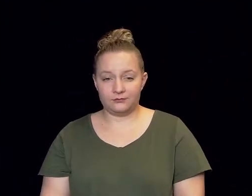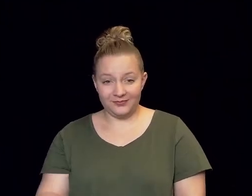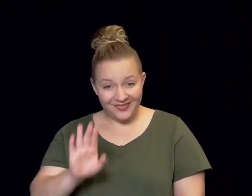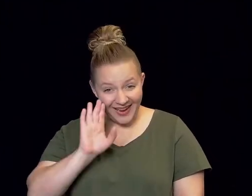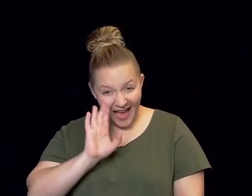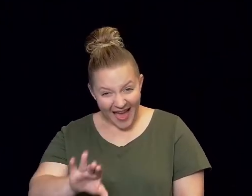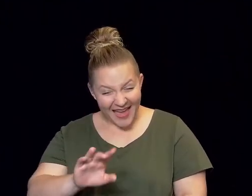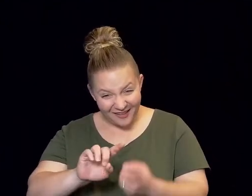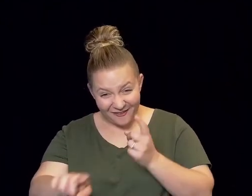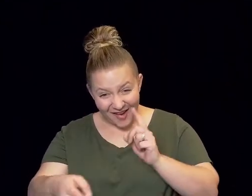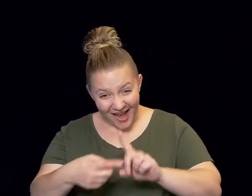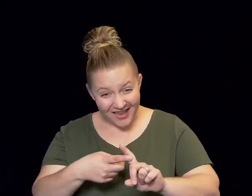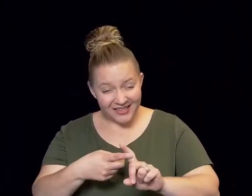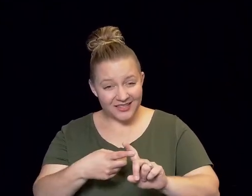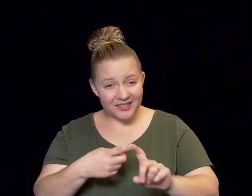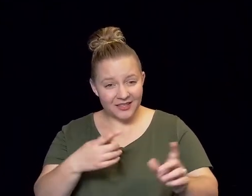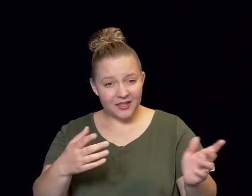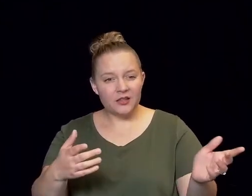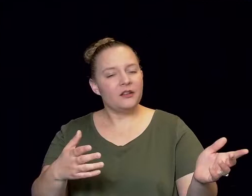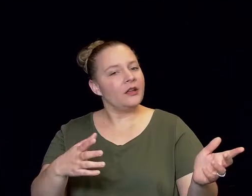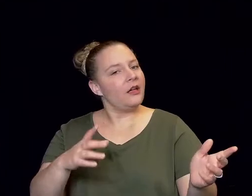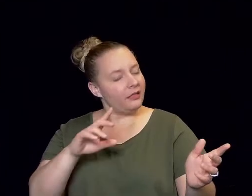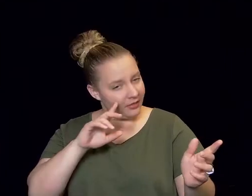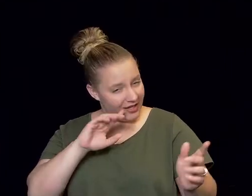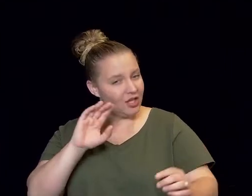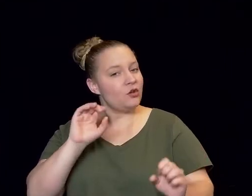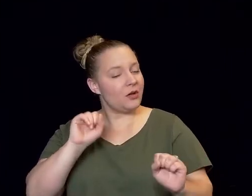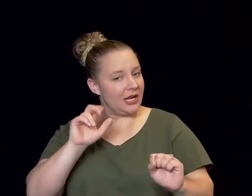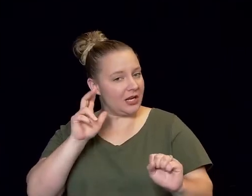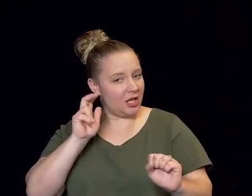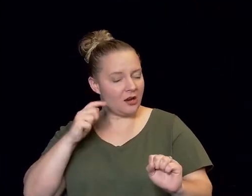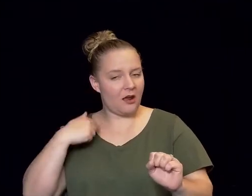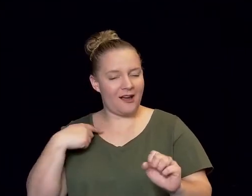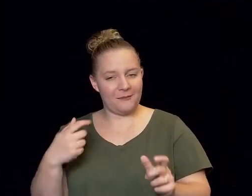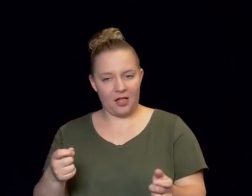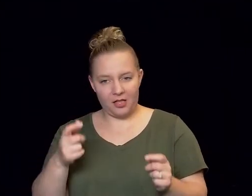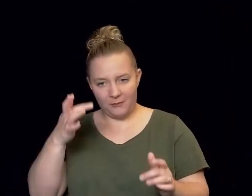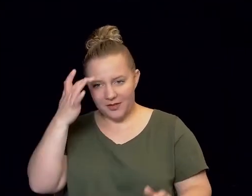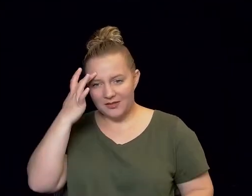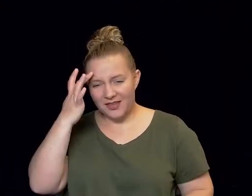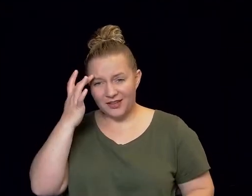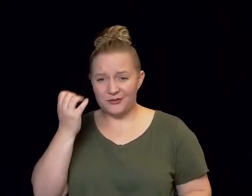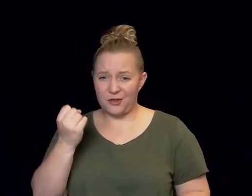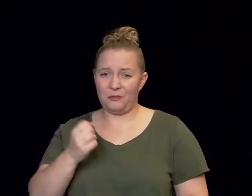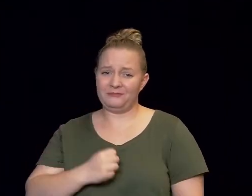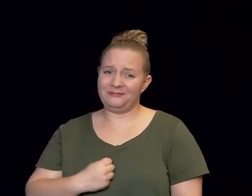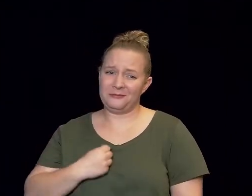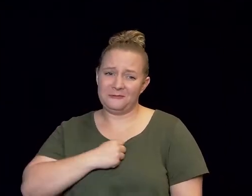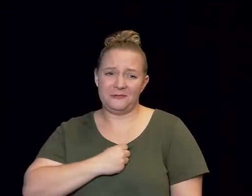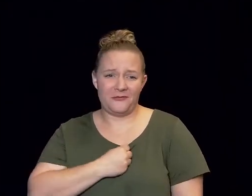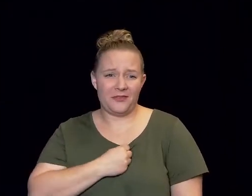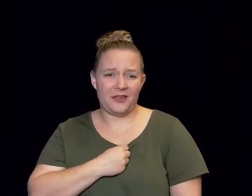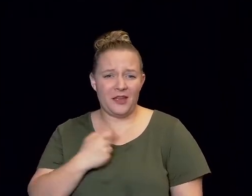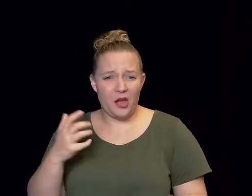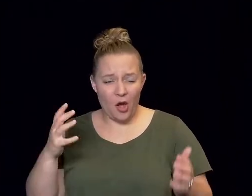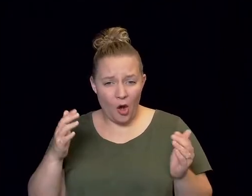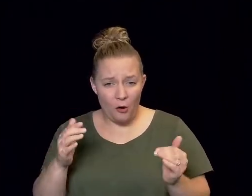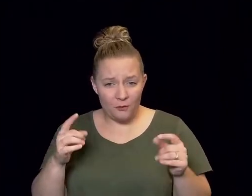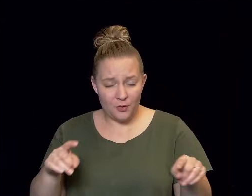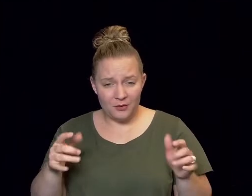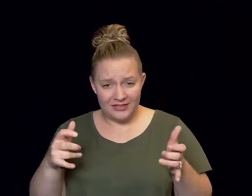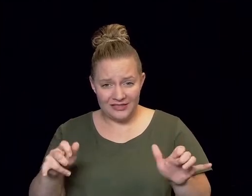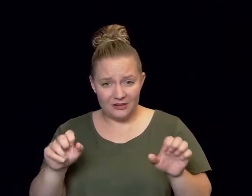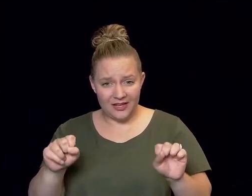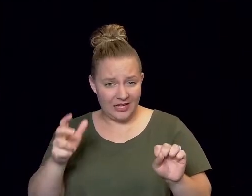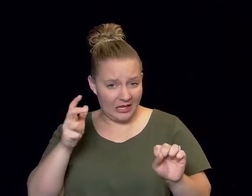Hey, yo, friends. Get him in here. A little under the weather, so really apologize. But I hope you can still hear me